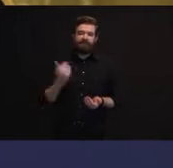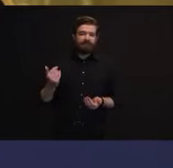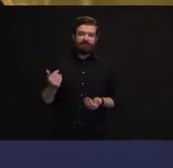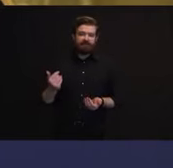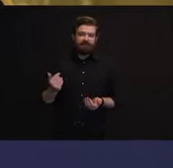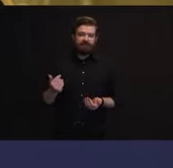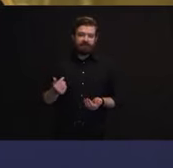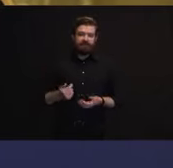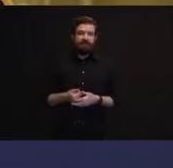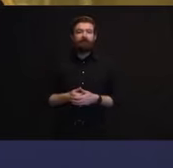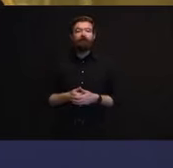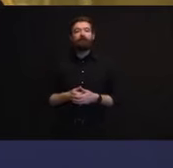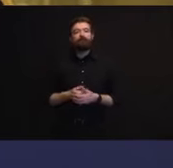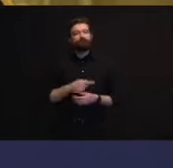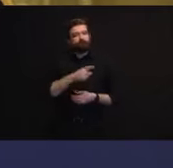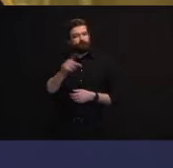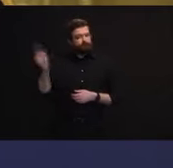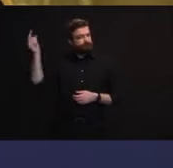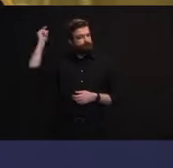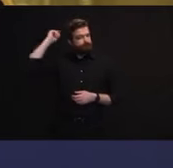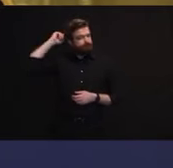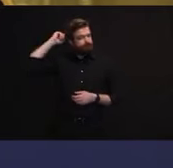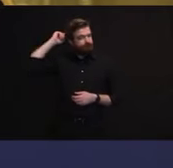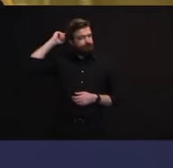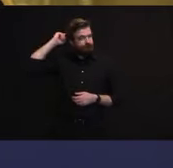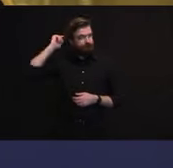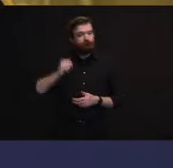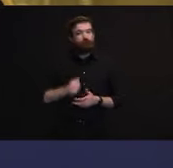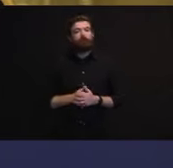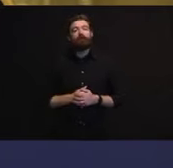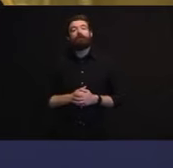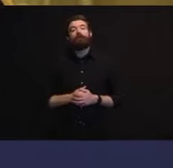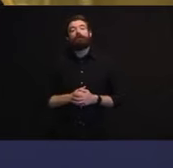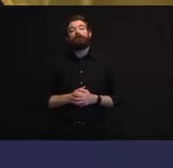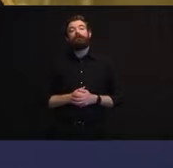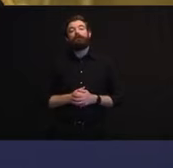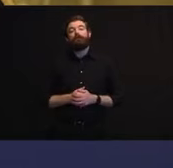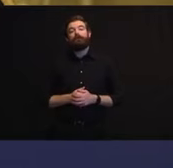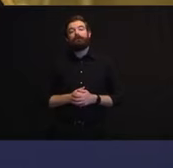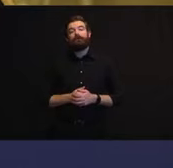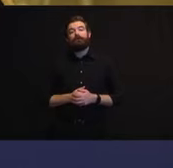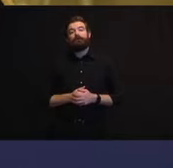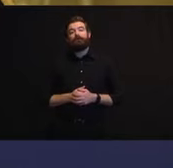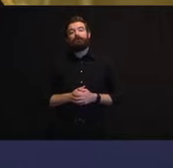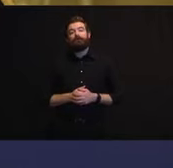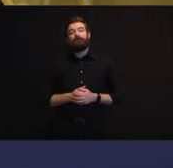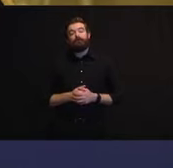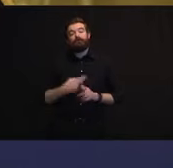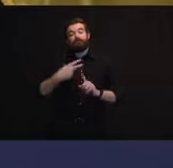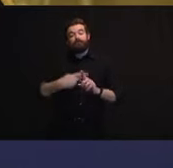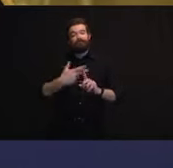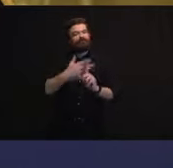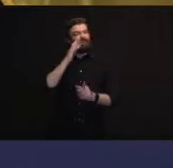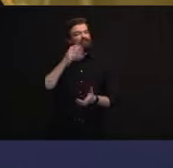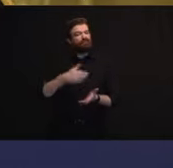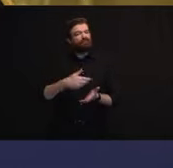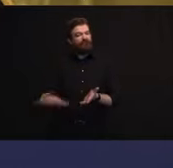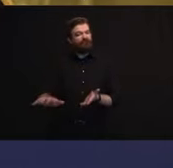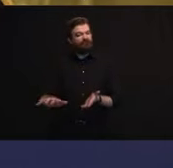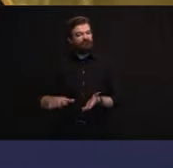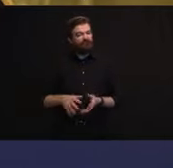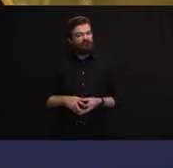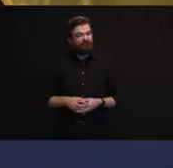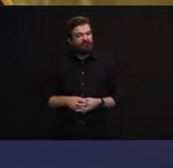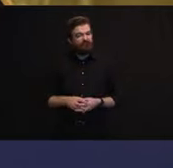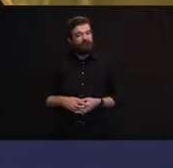A couple of months, this is going to be rough. Our behavior can make it less rough, and that's an important point.